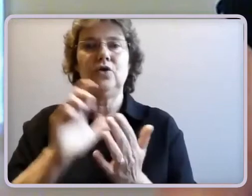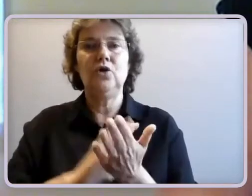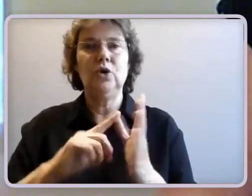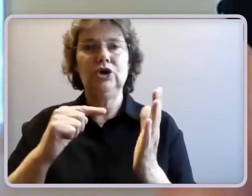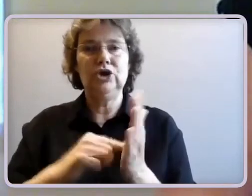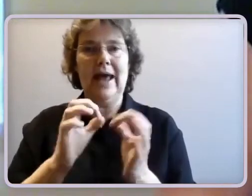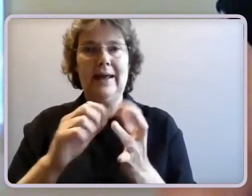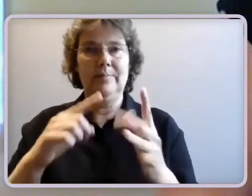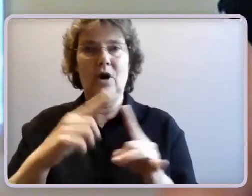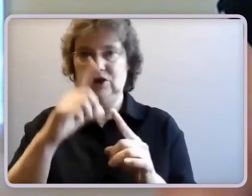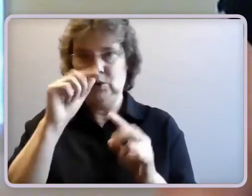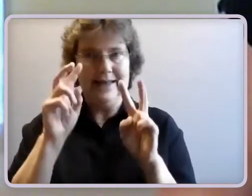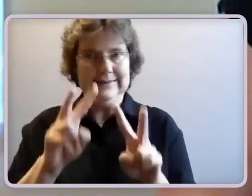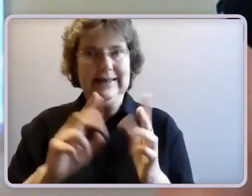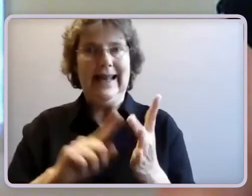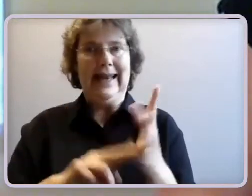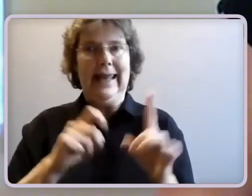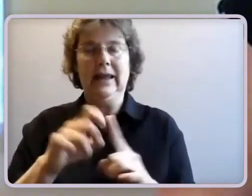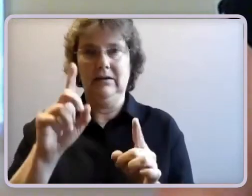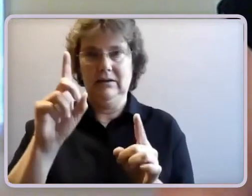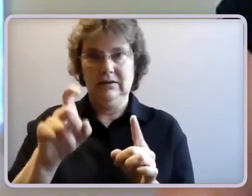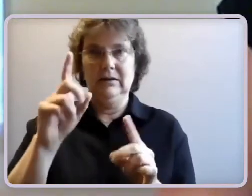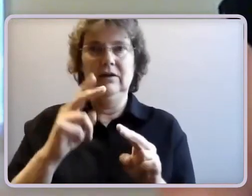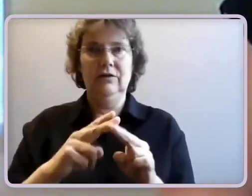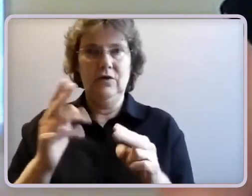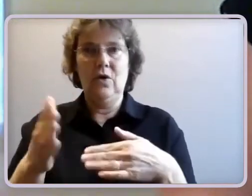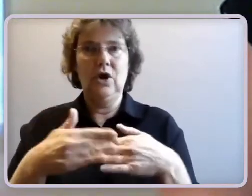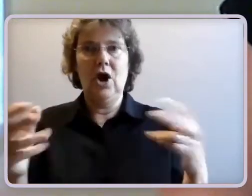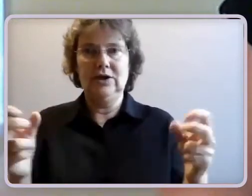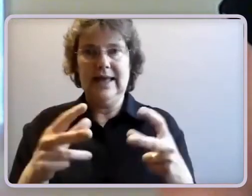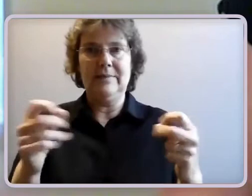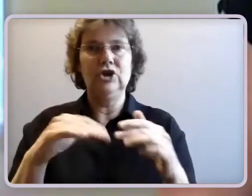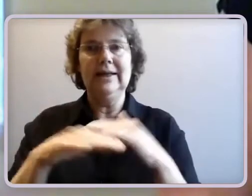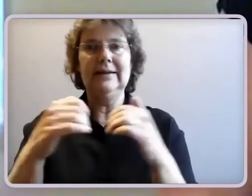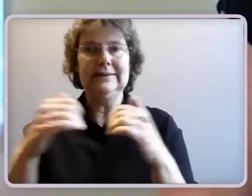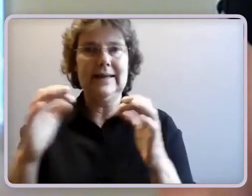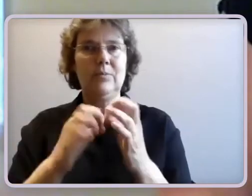link that you can click to access the closed captioning in a separate browser.